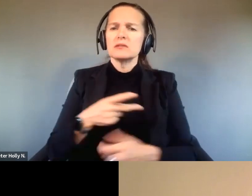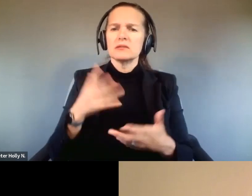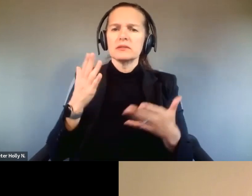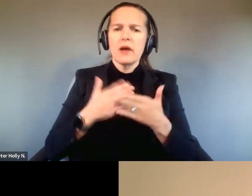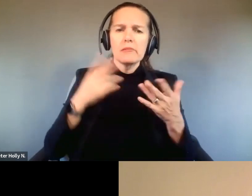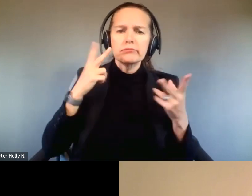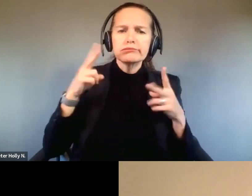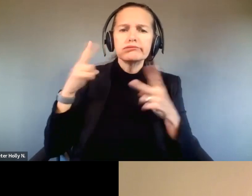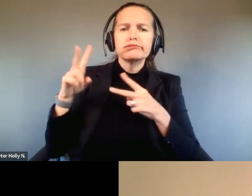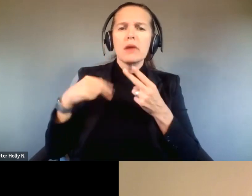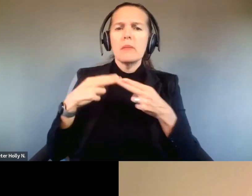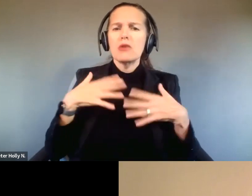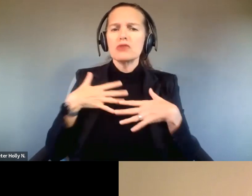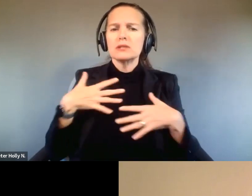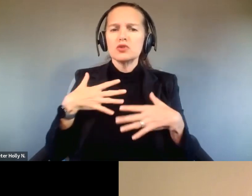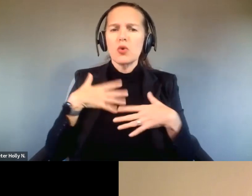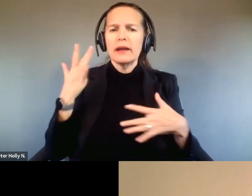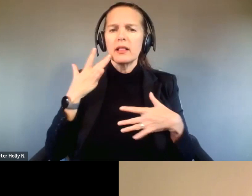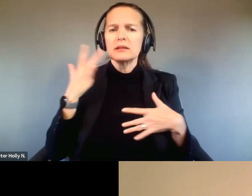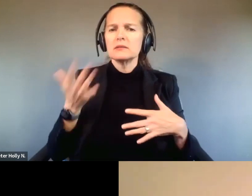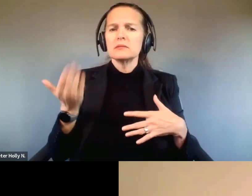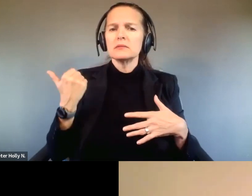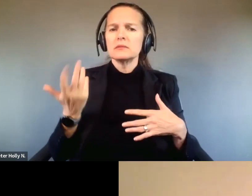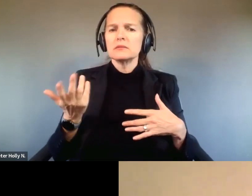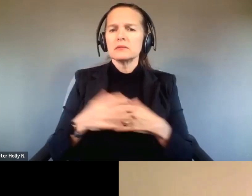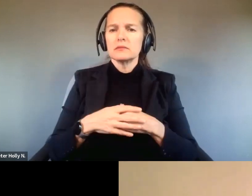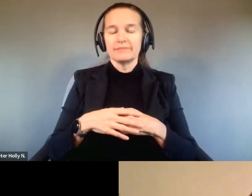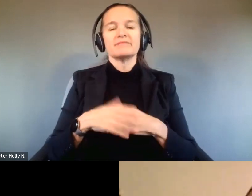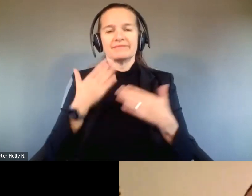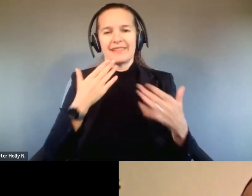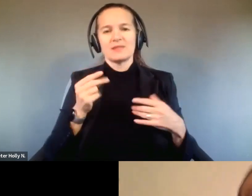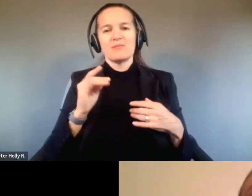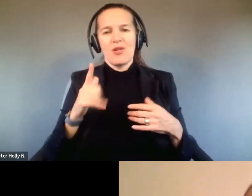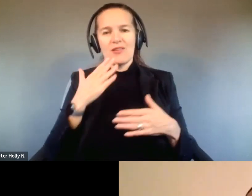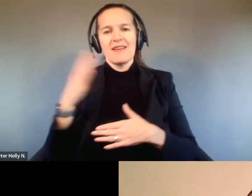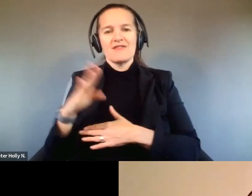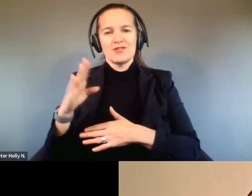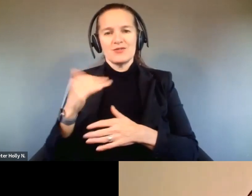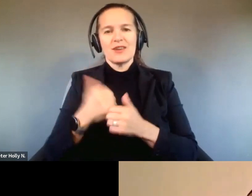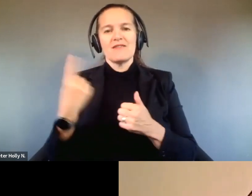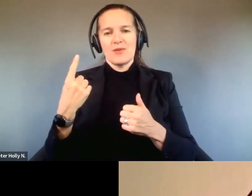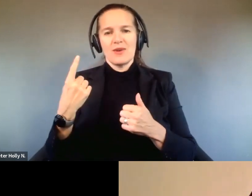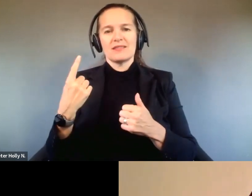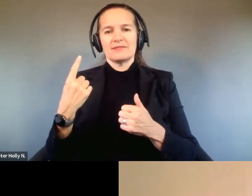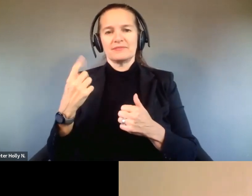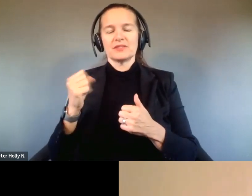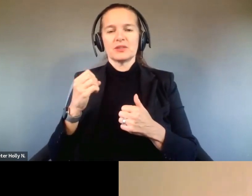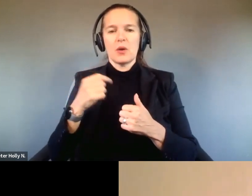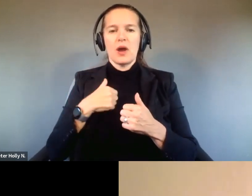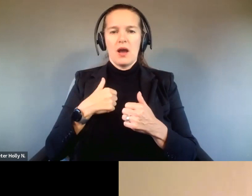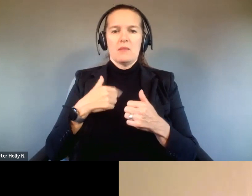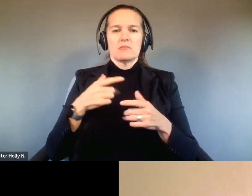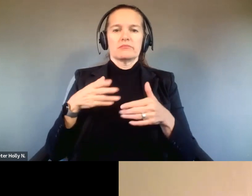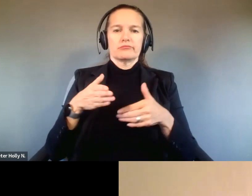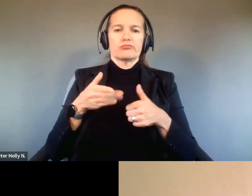about respiratory illness out there? Yeah, thanks, Paul. Good afternoon, everyone. So I do primary care here